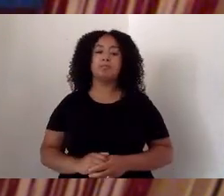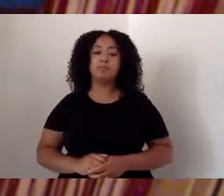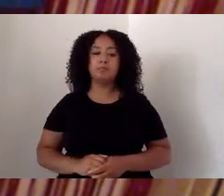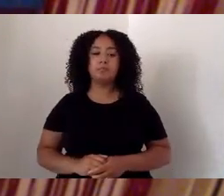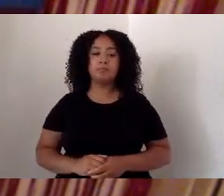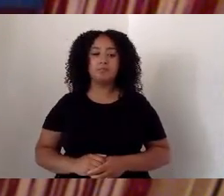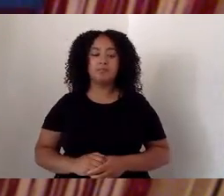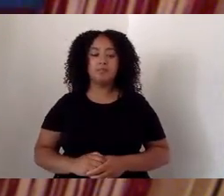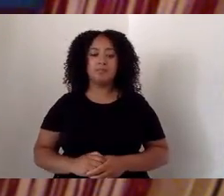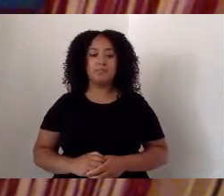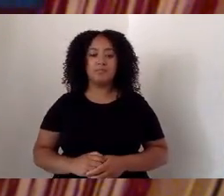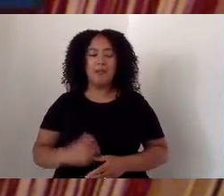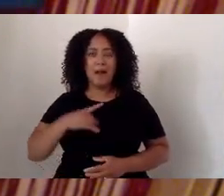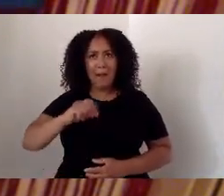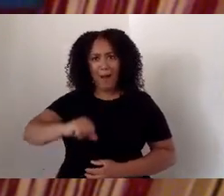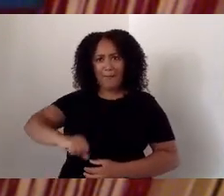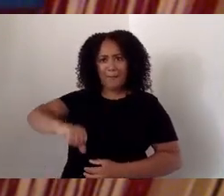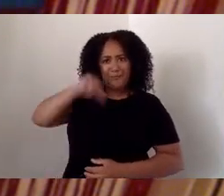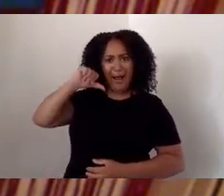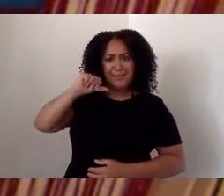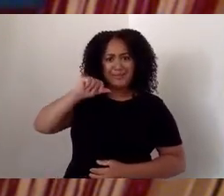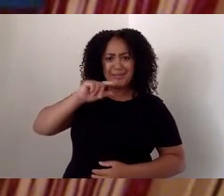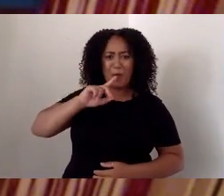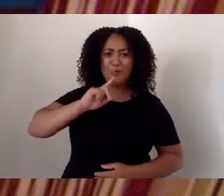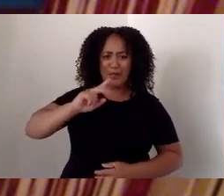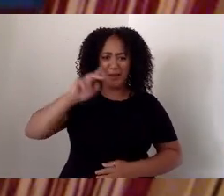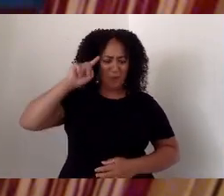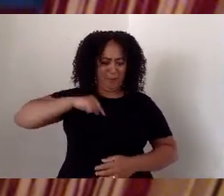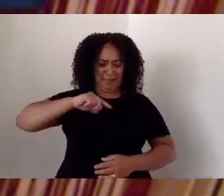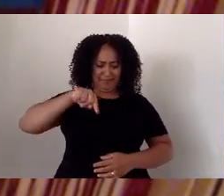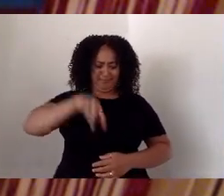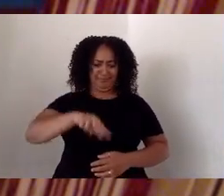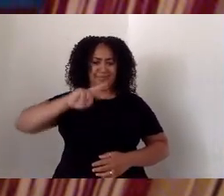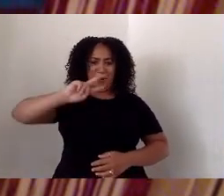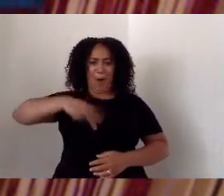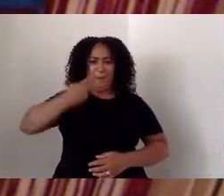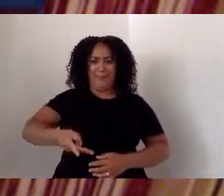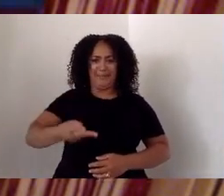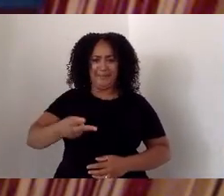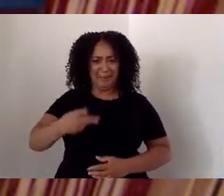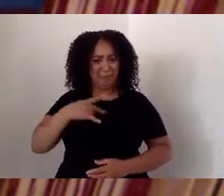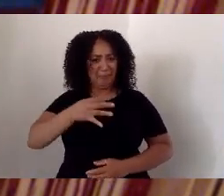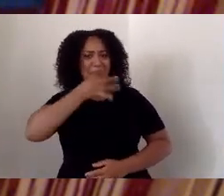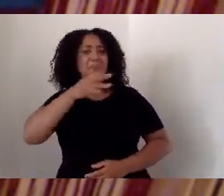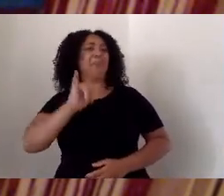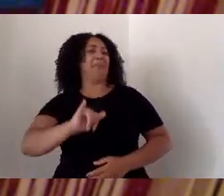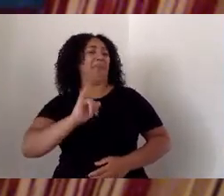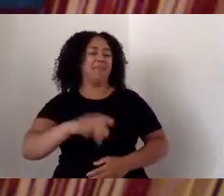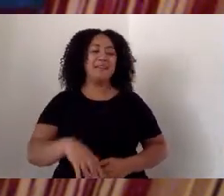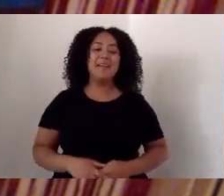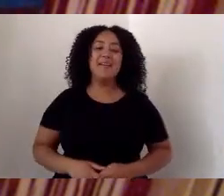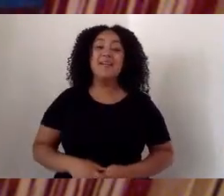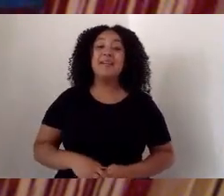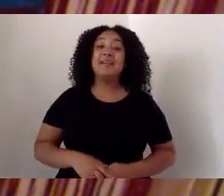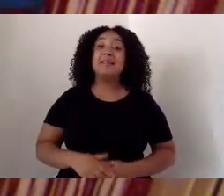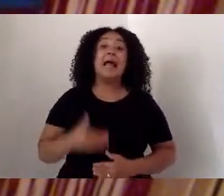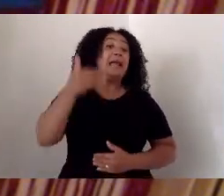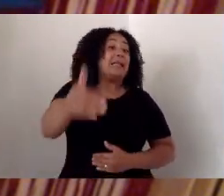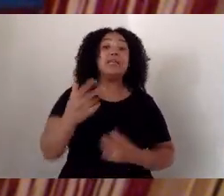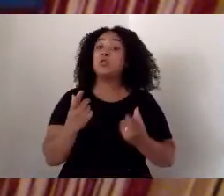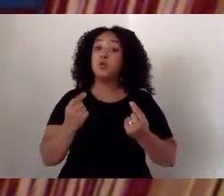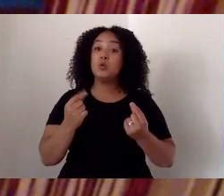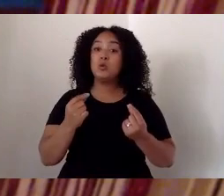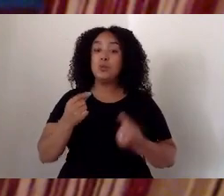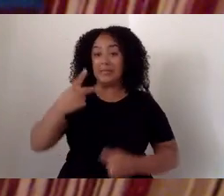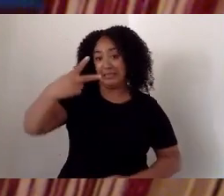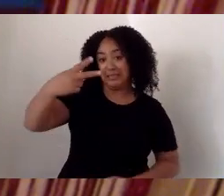I'm so impressed I drew that upside down. The next thing I'm gonna do is I'm gonna grab my pair of scissors, make sure they're nice and